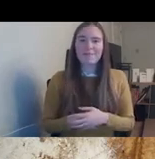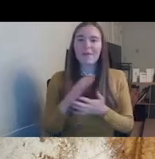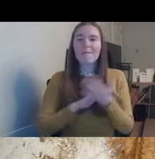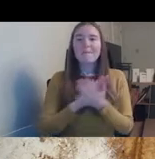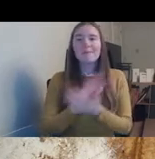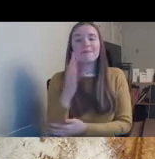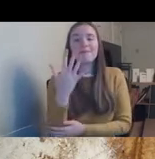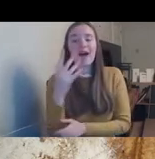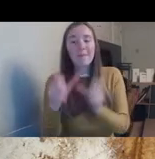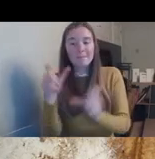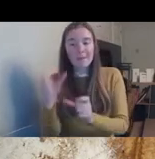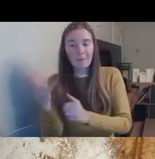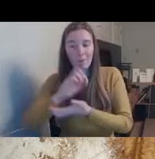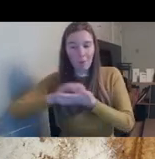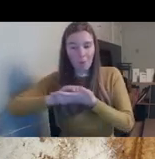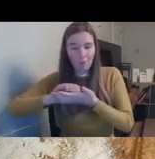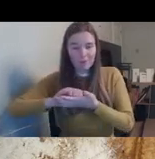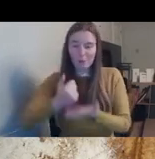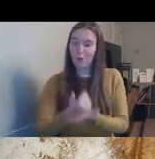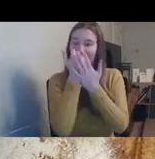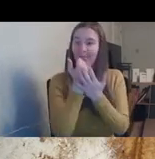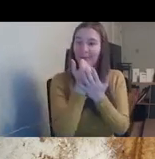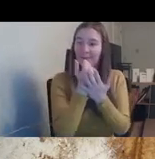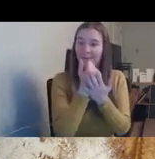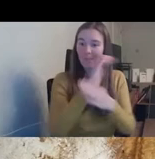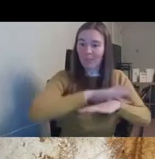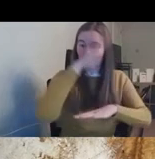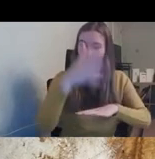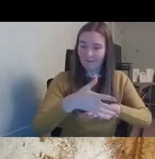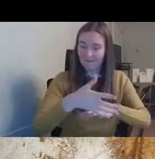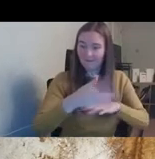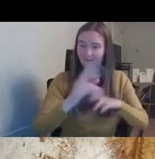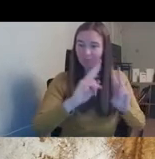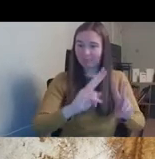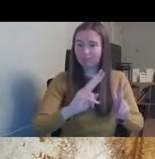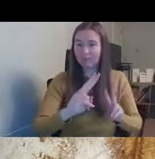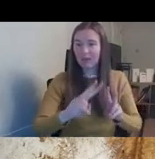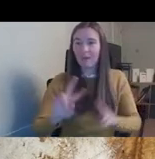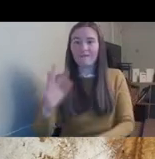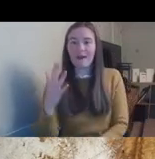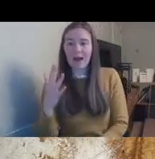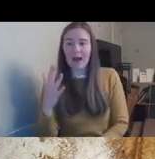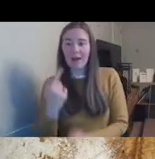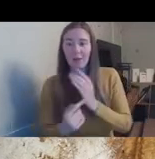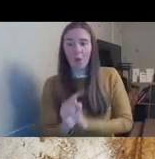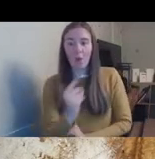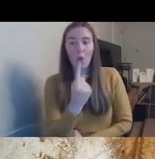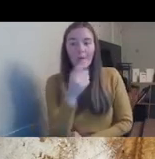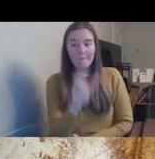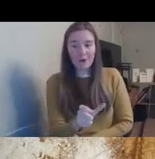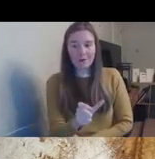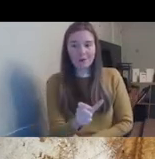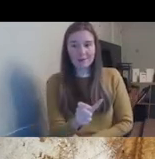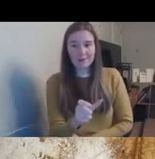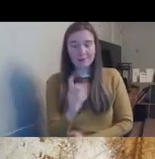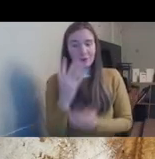the office doing that installation. And out of the five, only one person made it, just Kabage. And it's